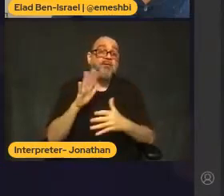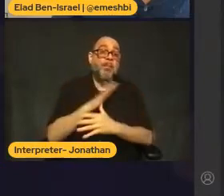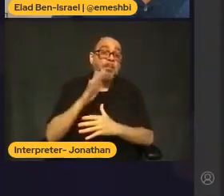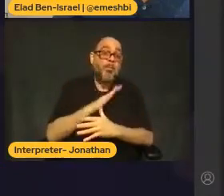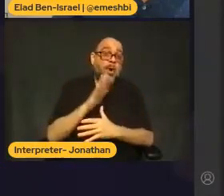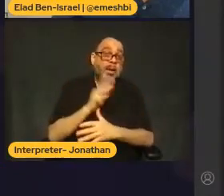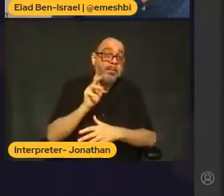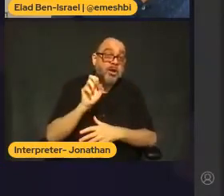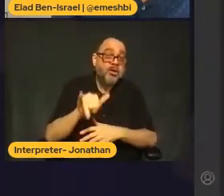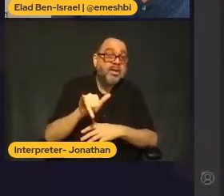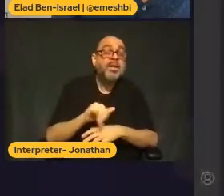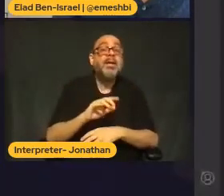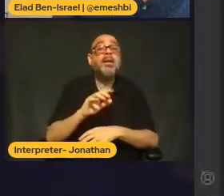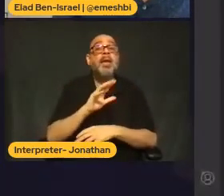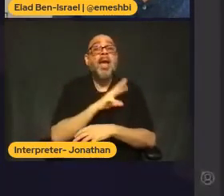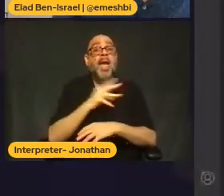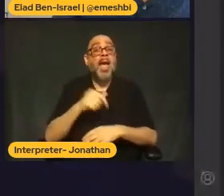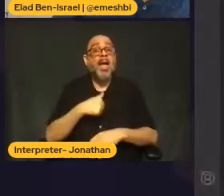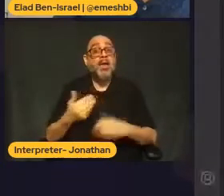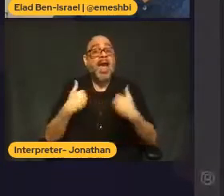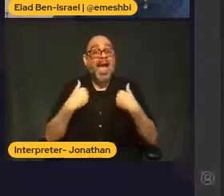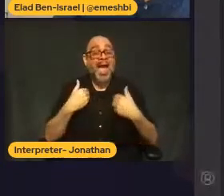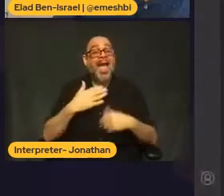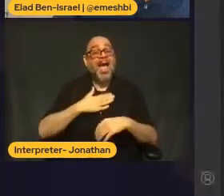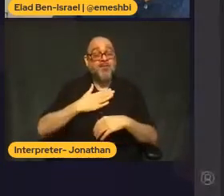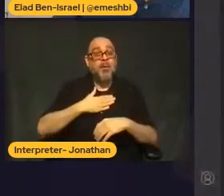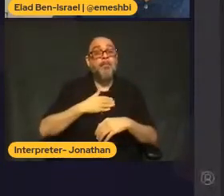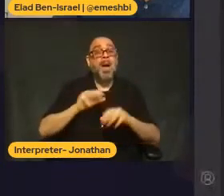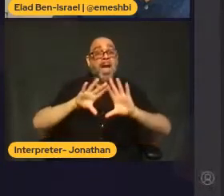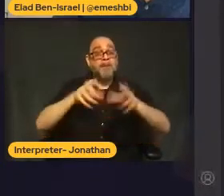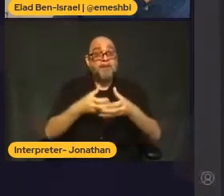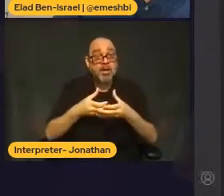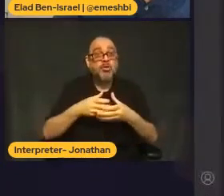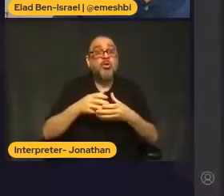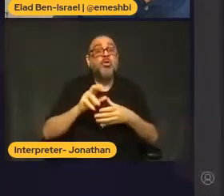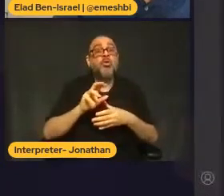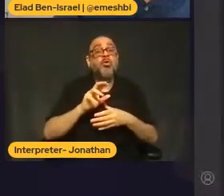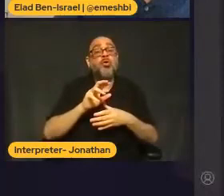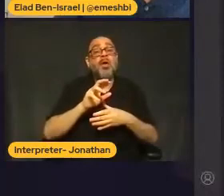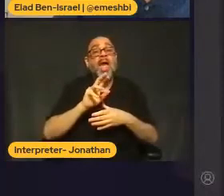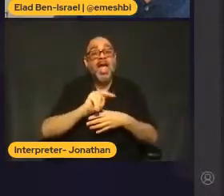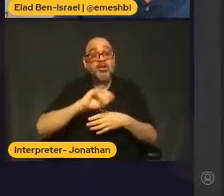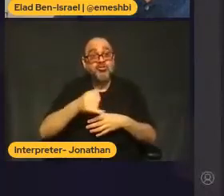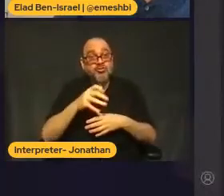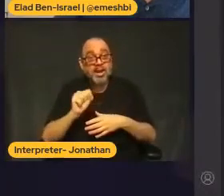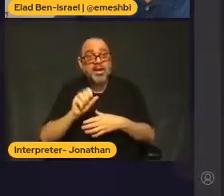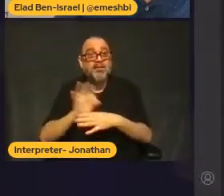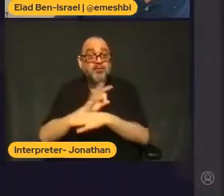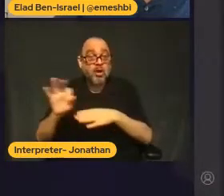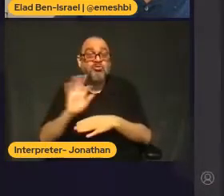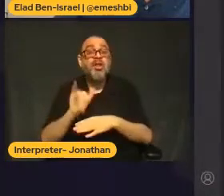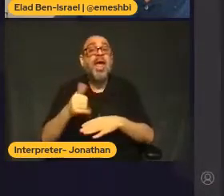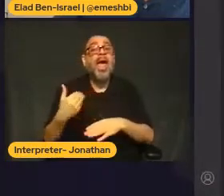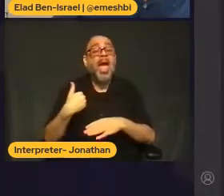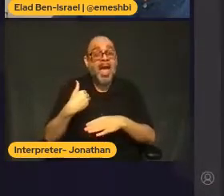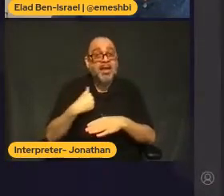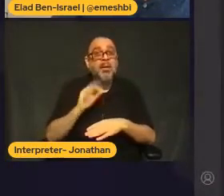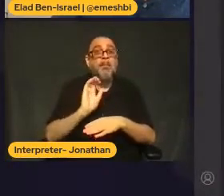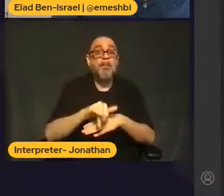got my bundled Node.js function that includes the client library and my